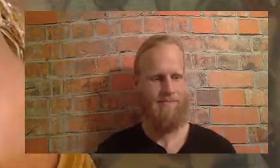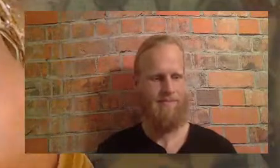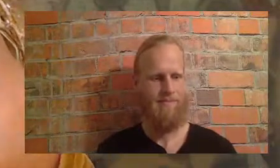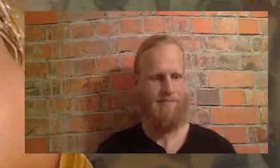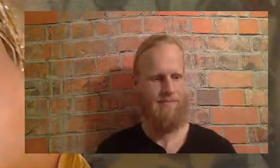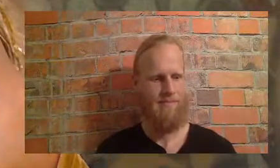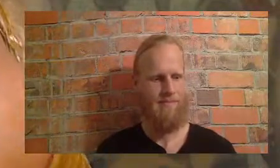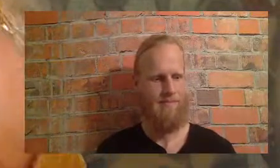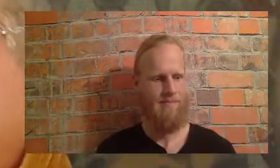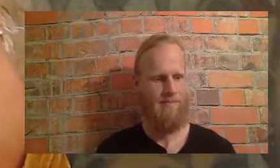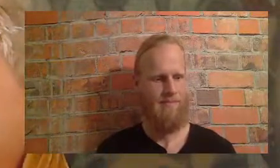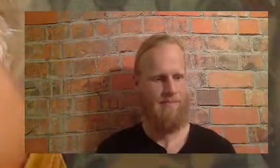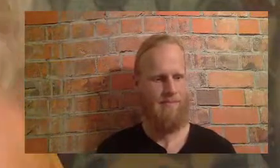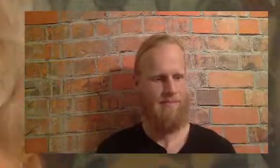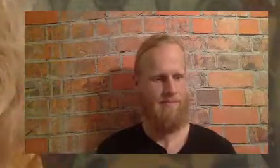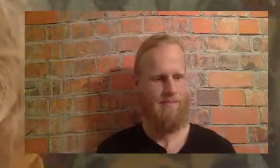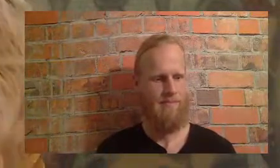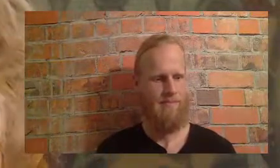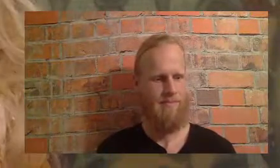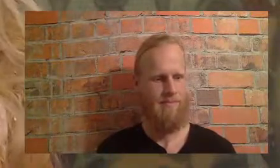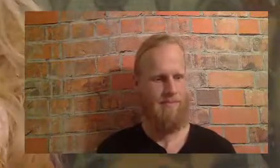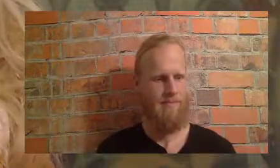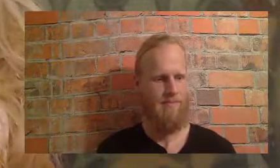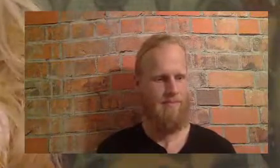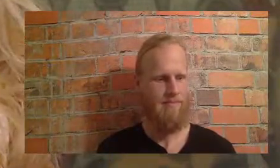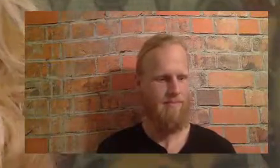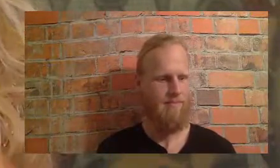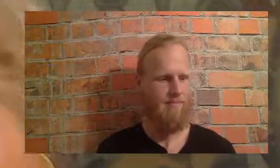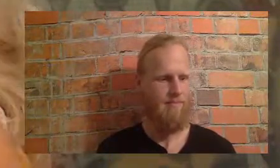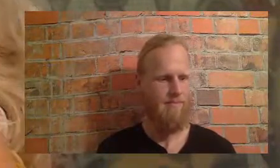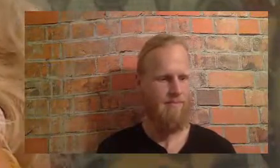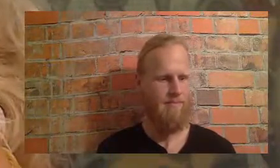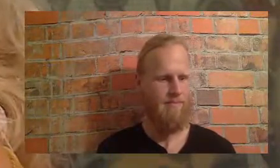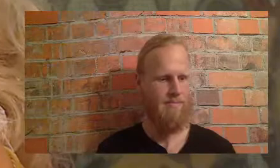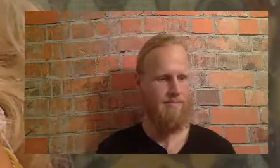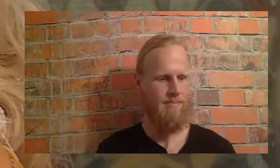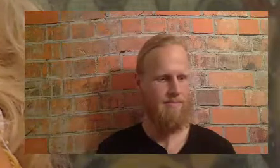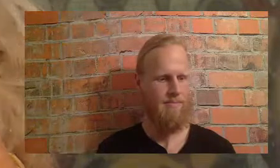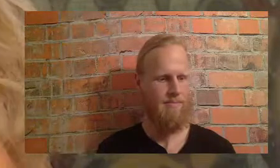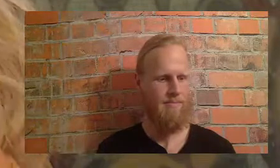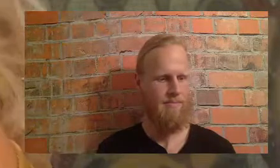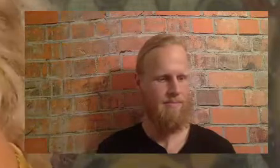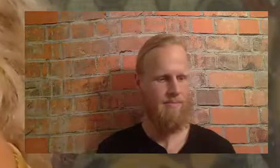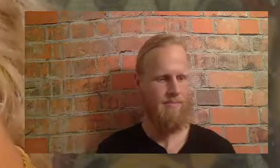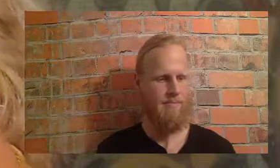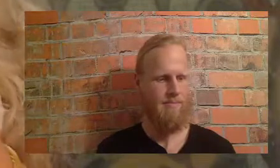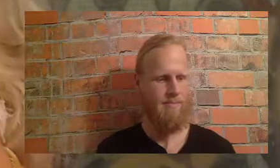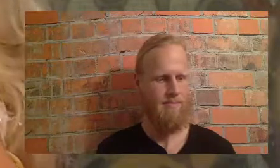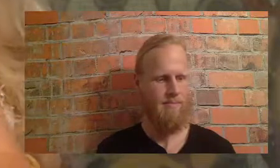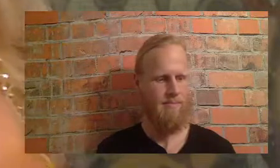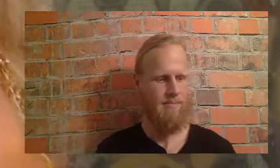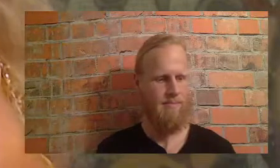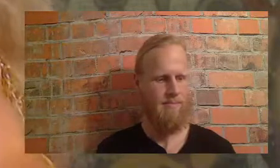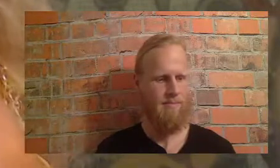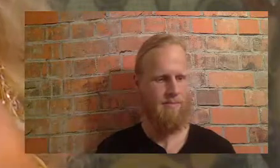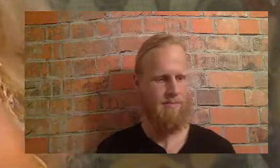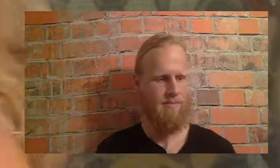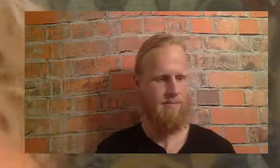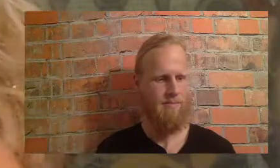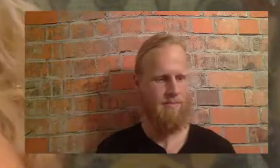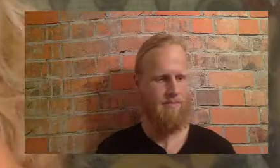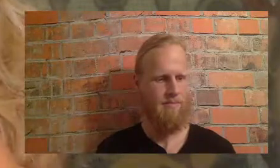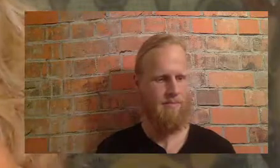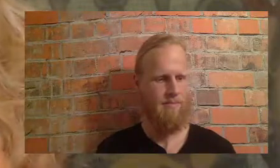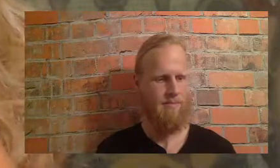information through. So I want to explain something to you about EFT. Most of this session, we're going to